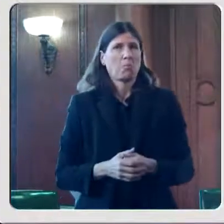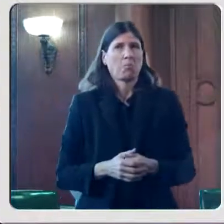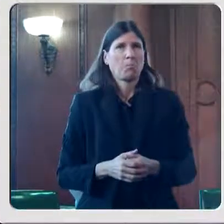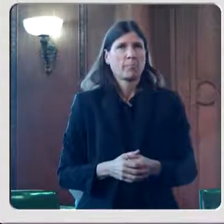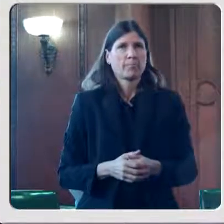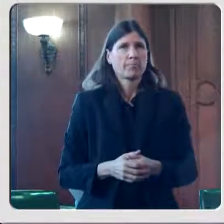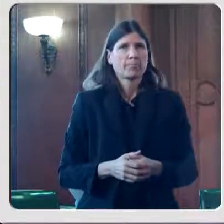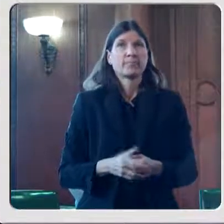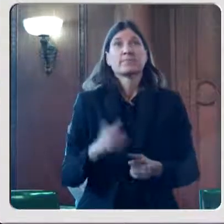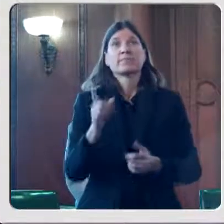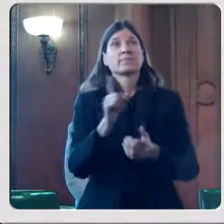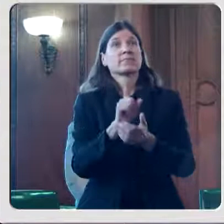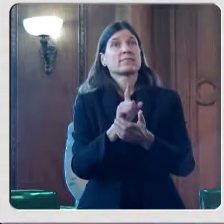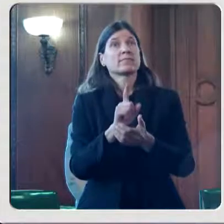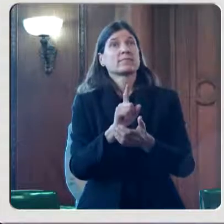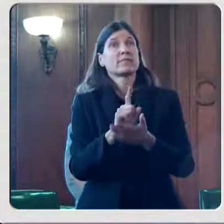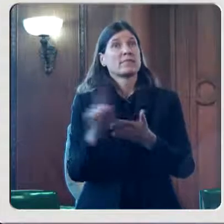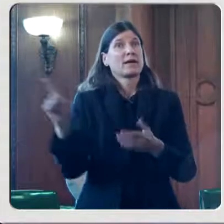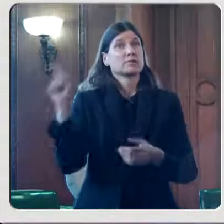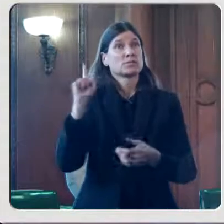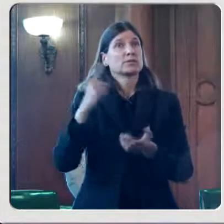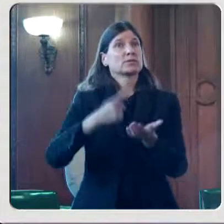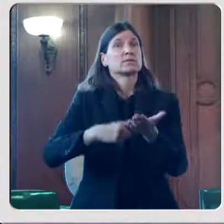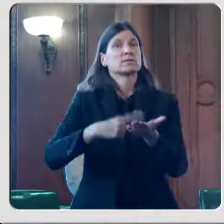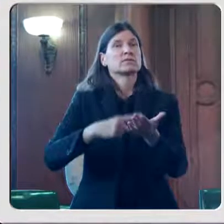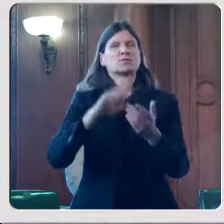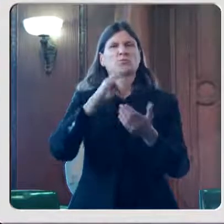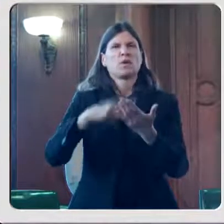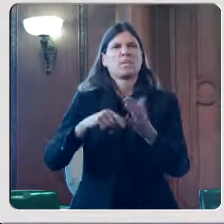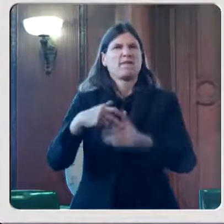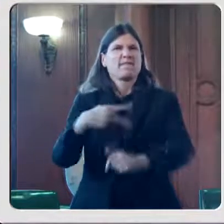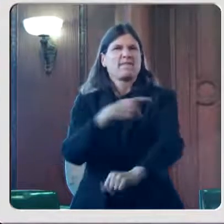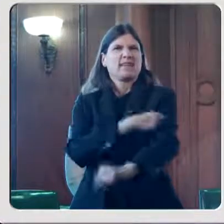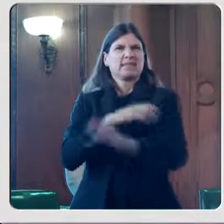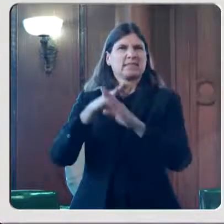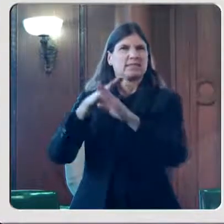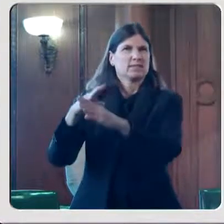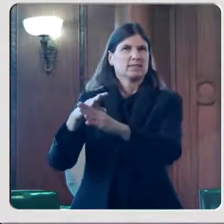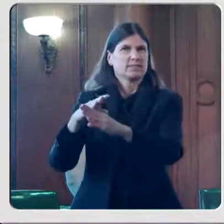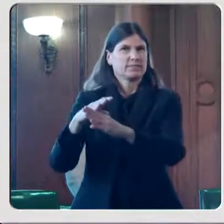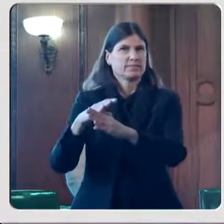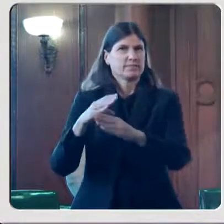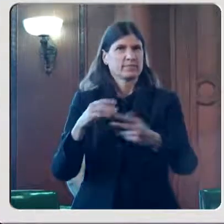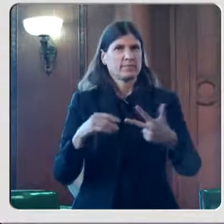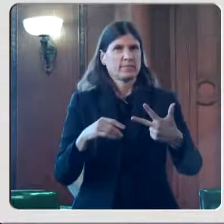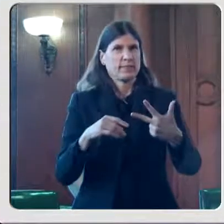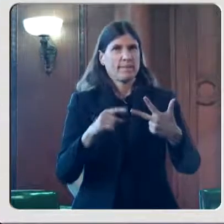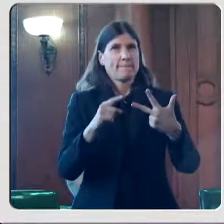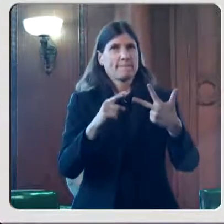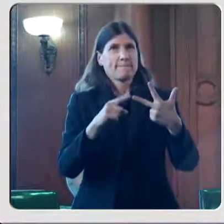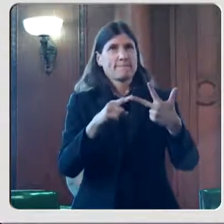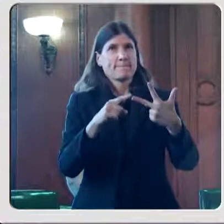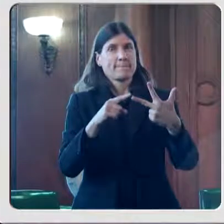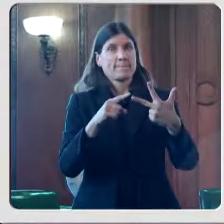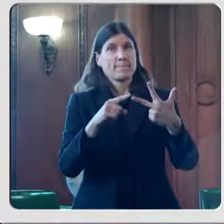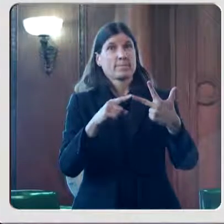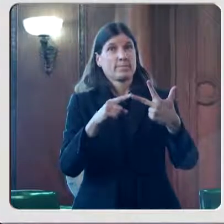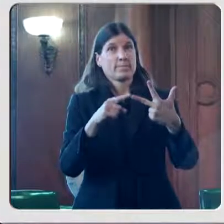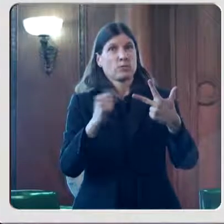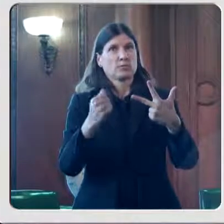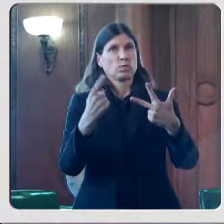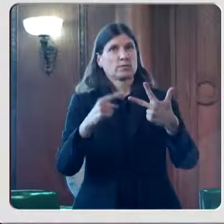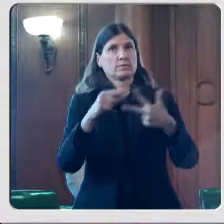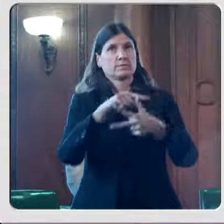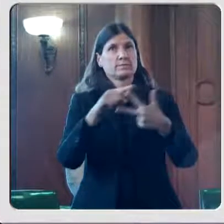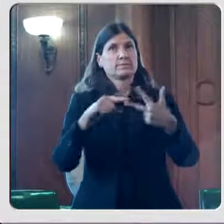yet available, not yet released in the United States, appears not to protect against mild disease caused by this